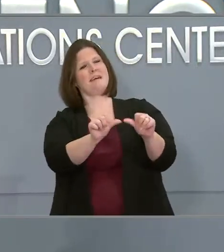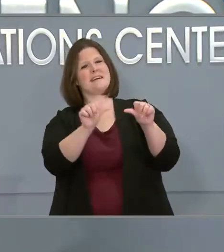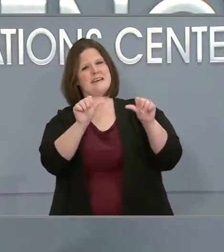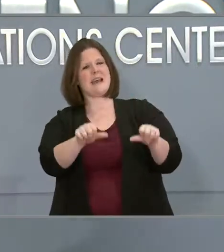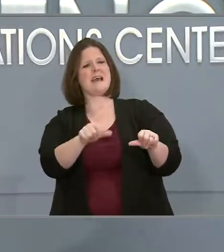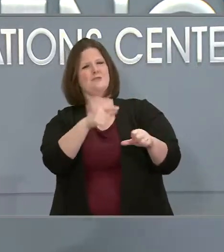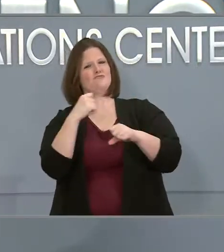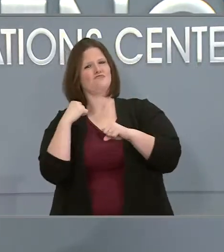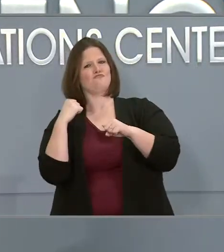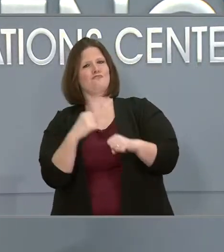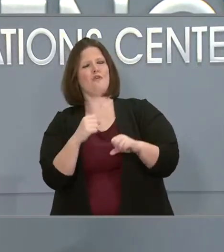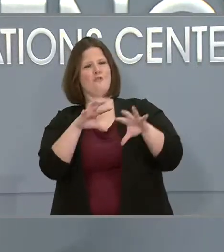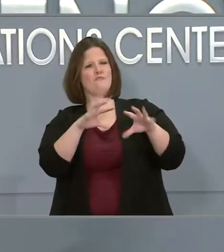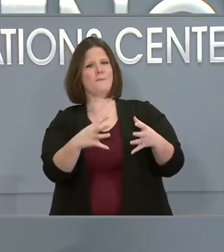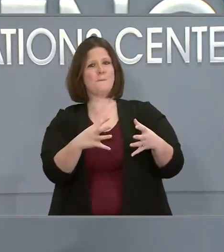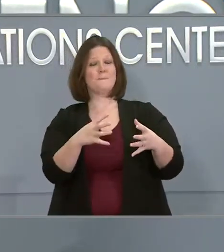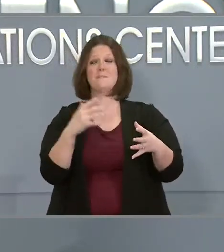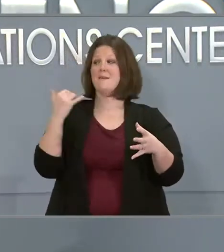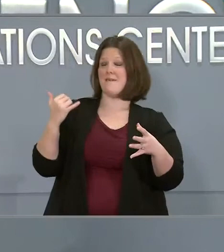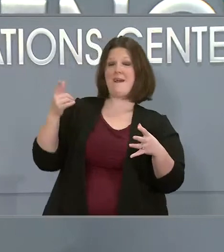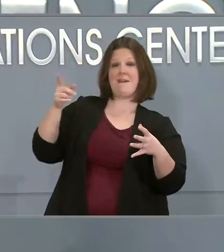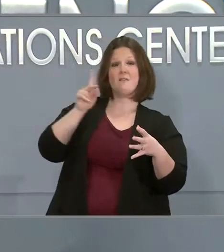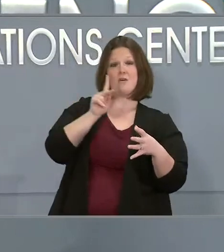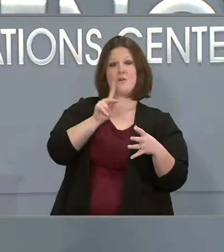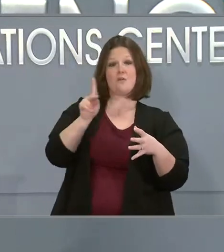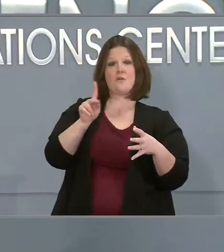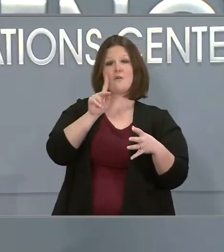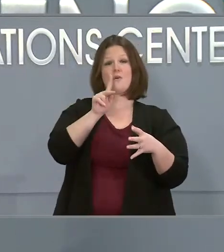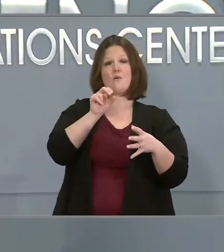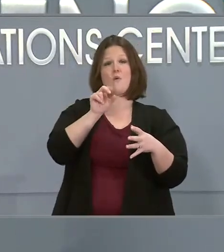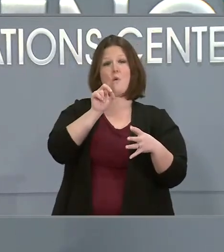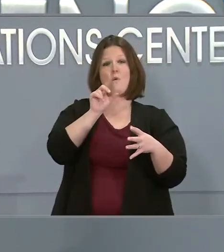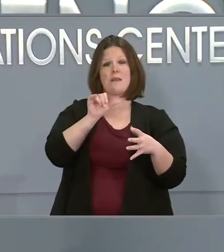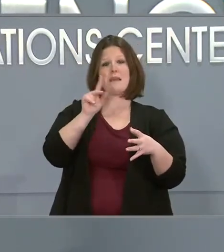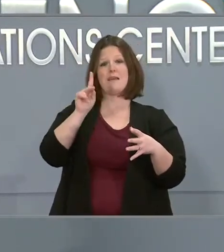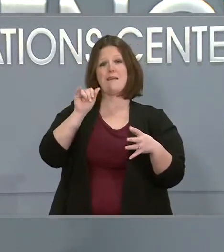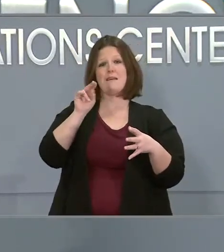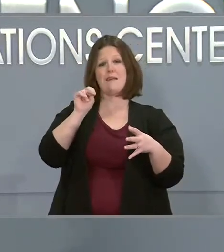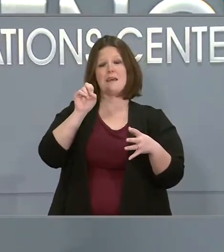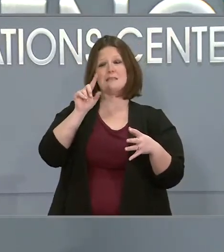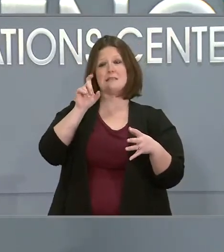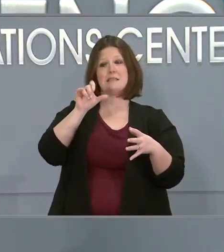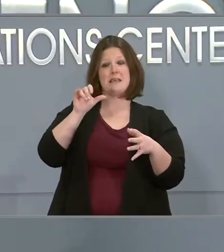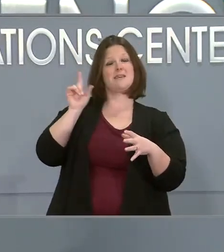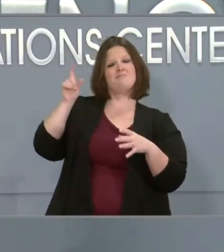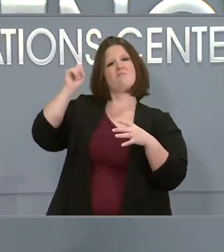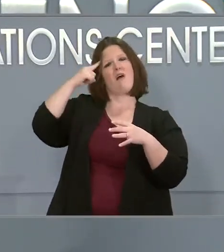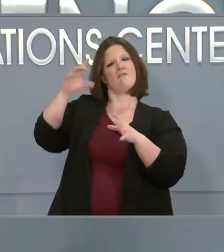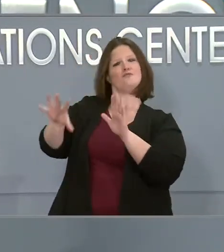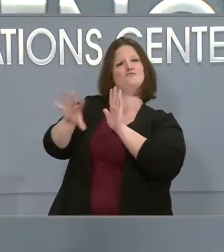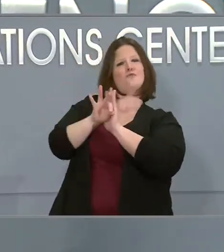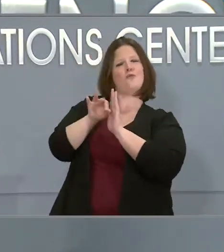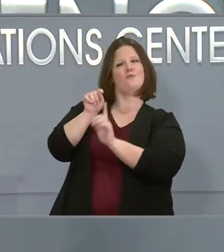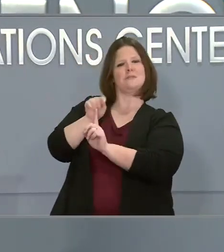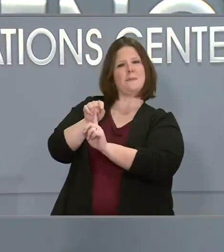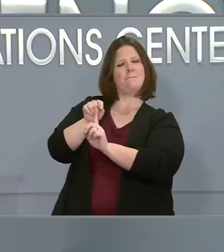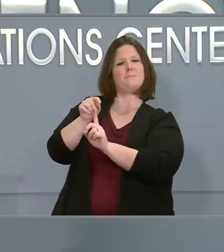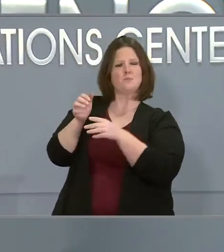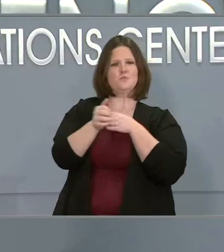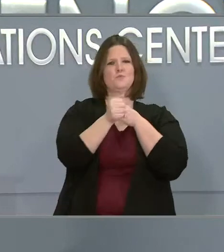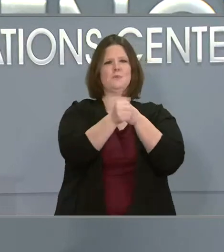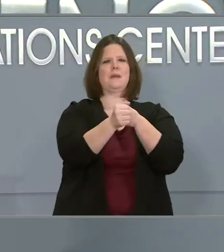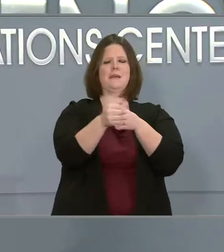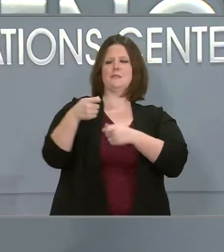in choosing Chief Deputy Secretary Cody Kinsley as the department's next secretary, the governor has chosen an incredible leader